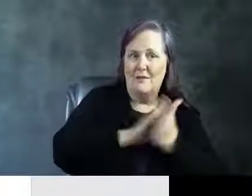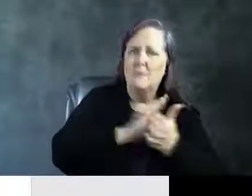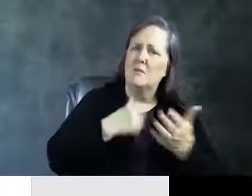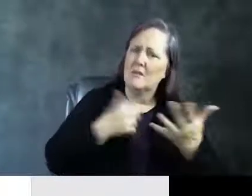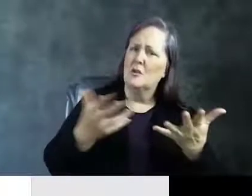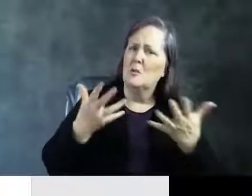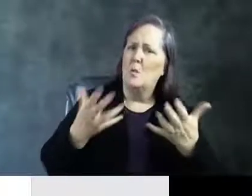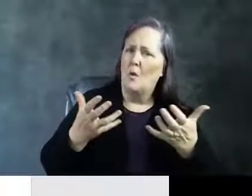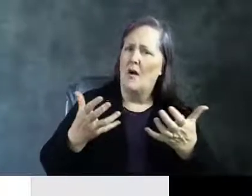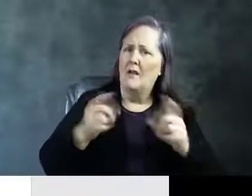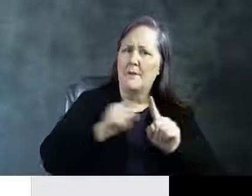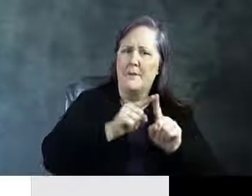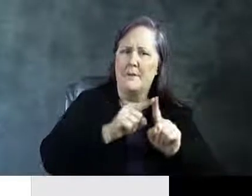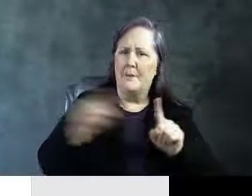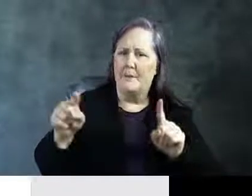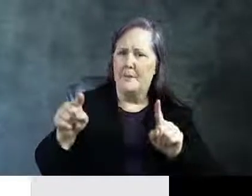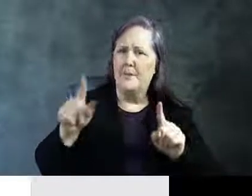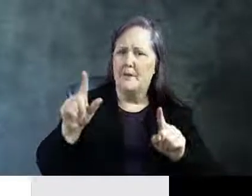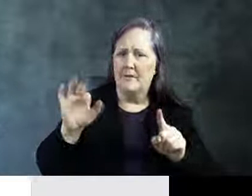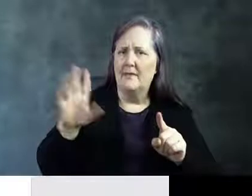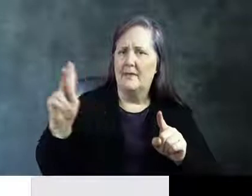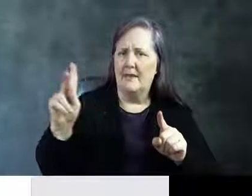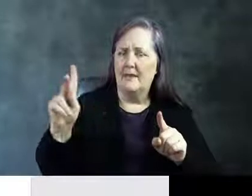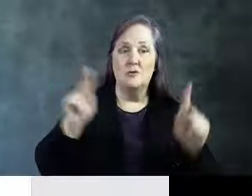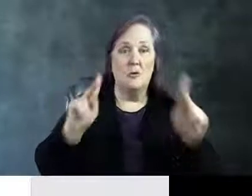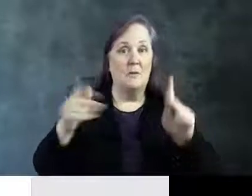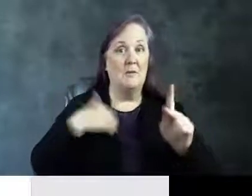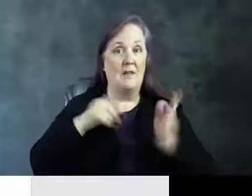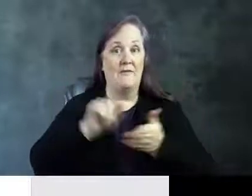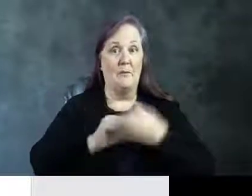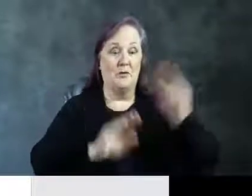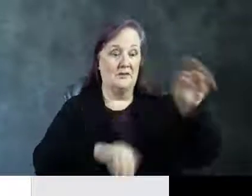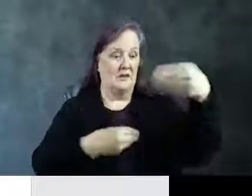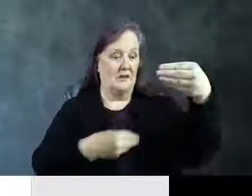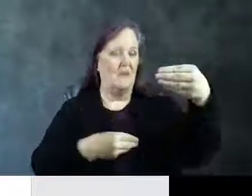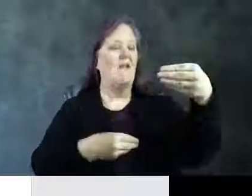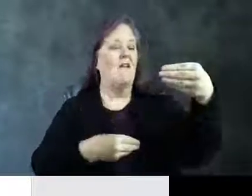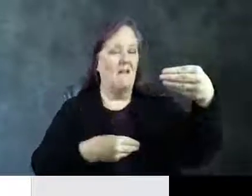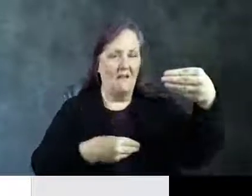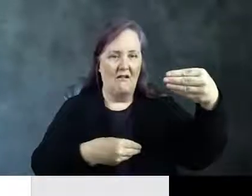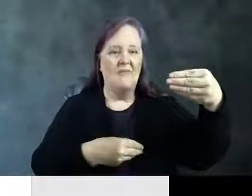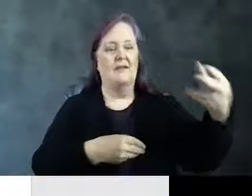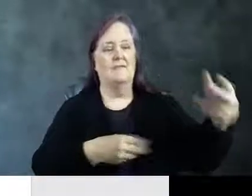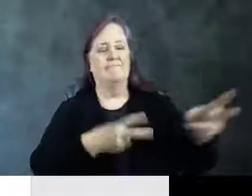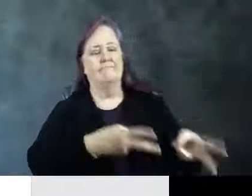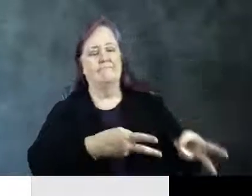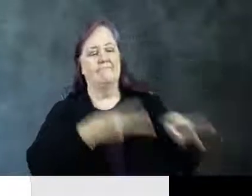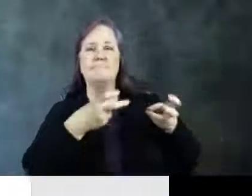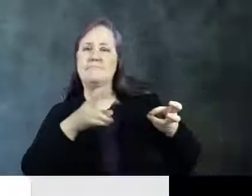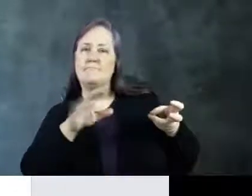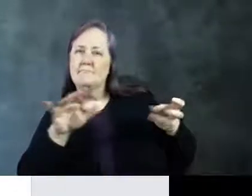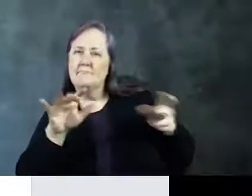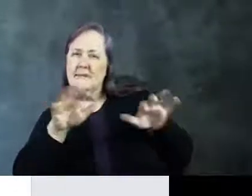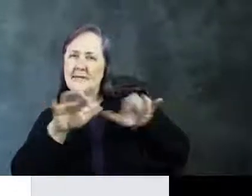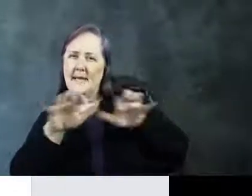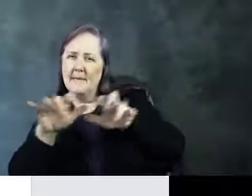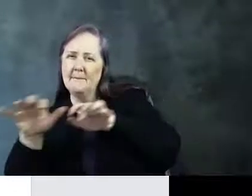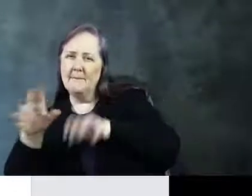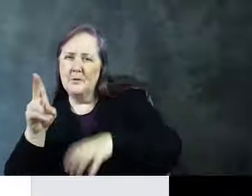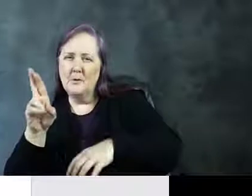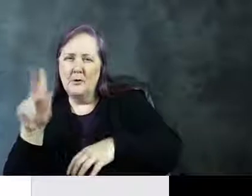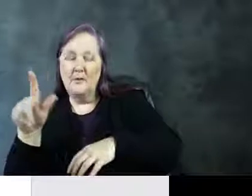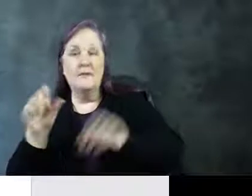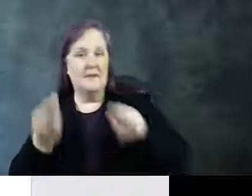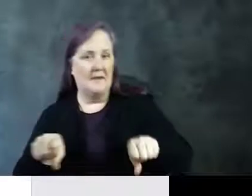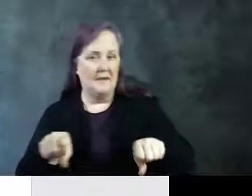link there. So that way folks who have that printed document, when they get on their browser, they can type in that URL. If